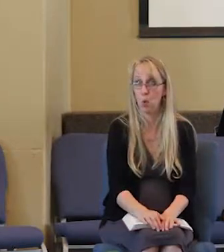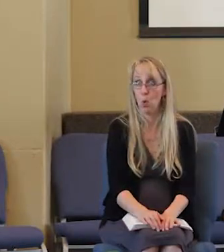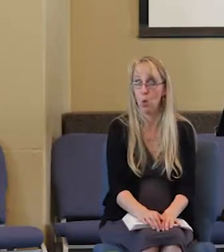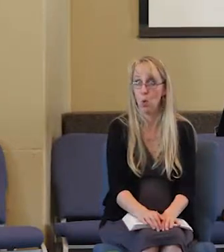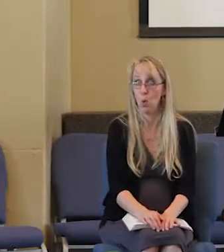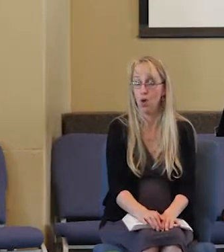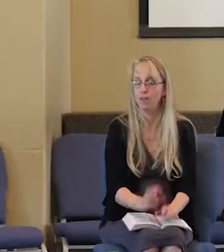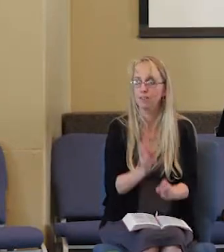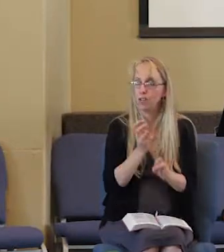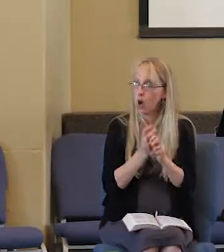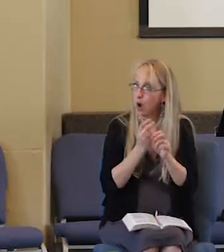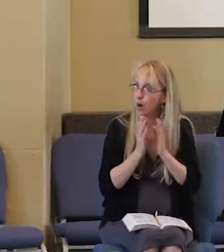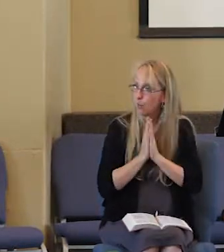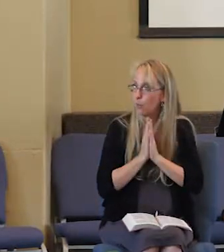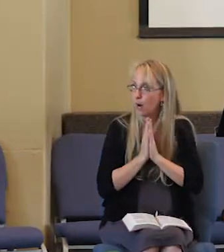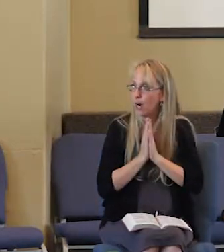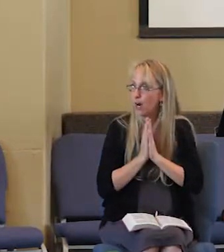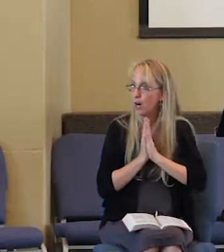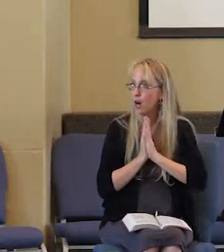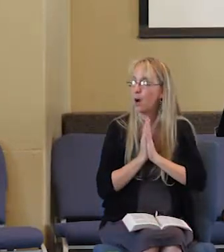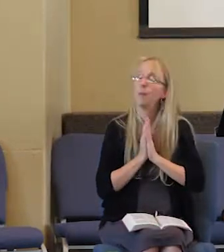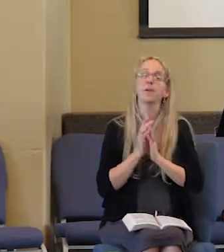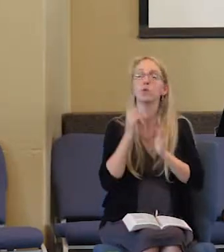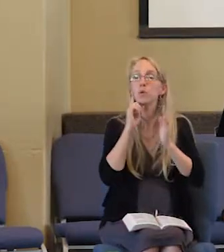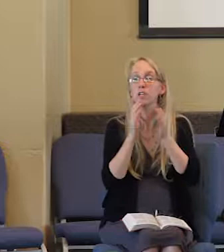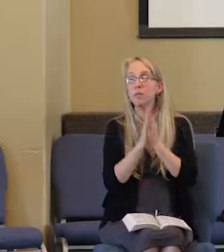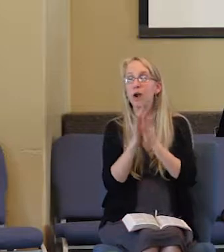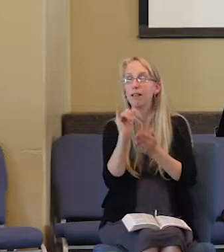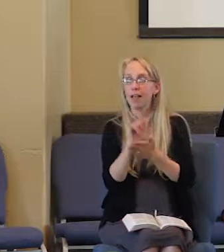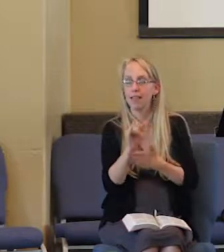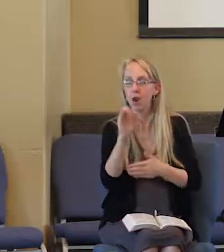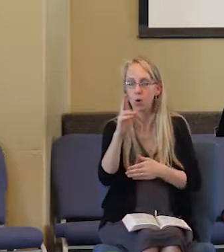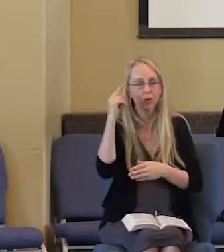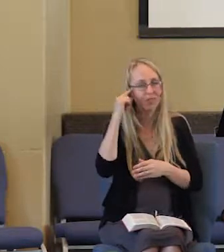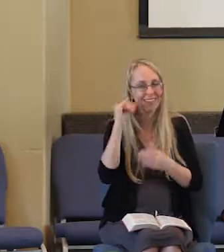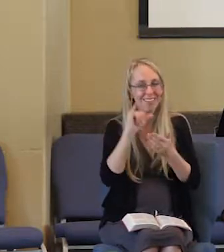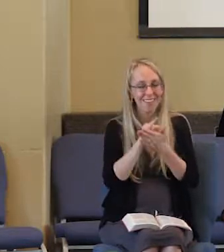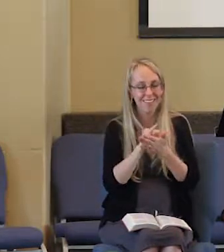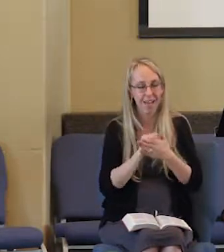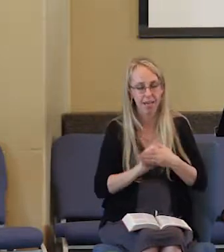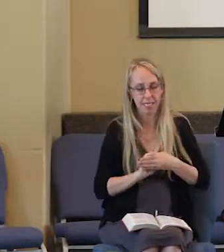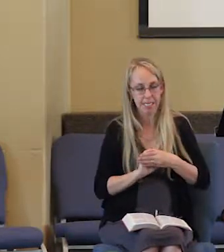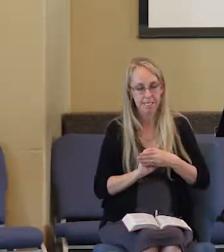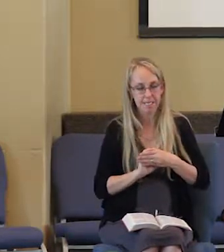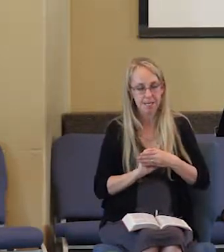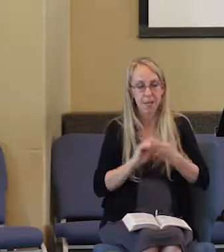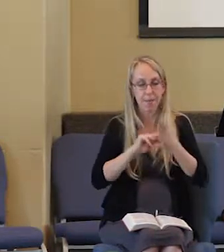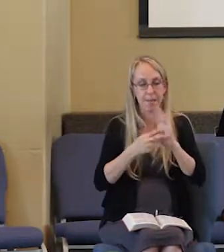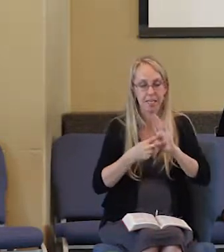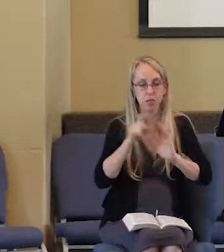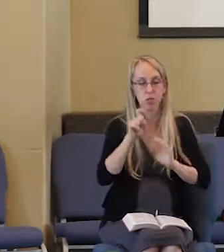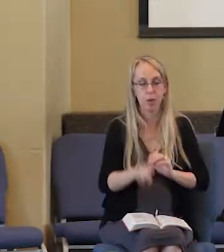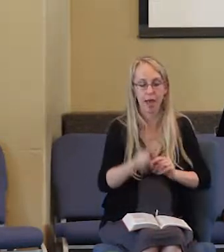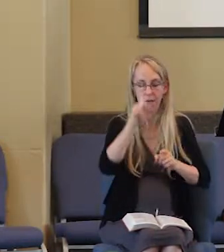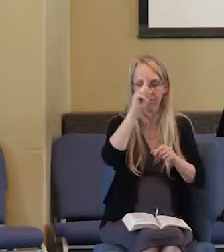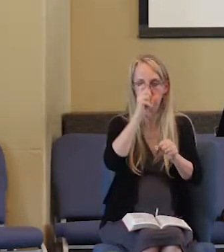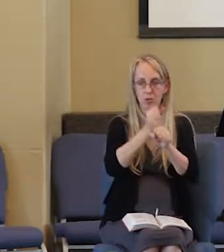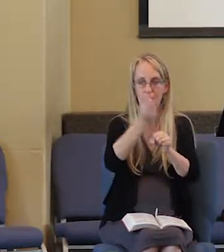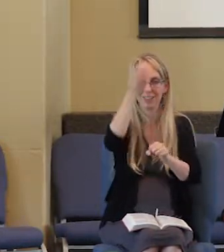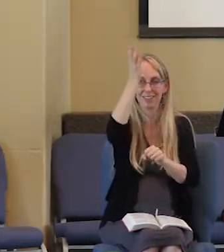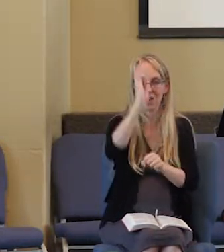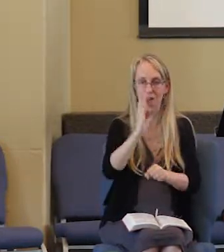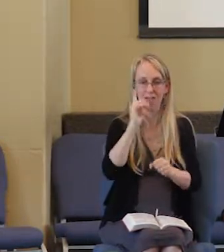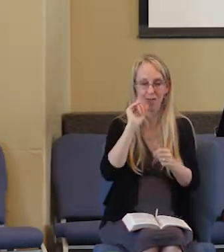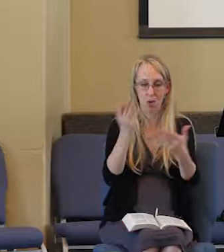That's a hard prayer to pray. Because when you pray like that and you think like that and you believe like that, then you have to trust